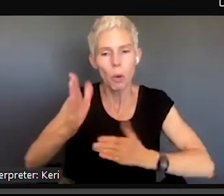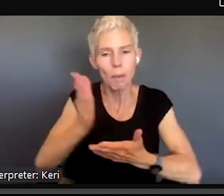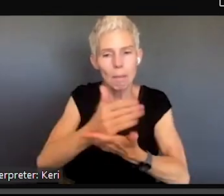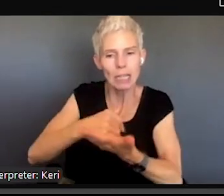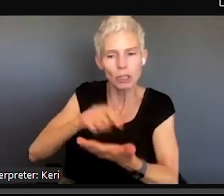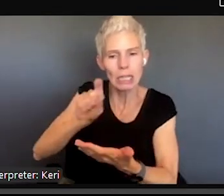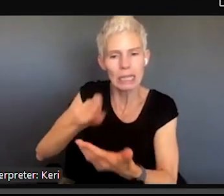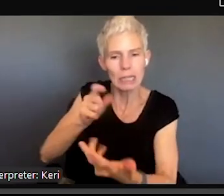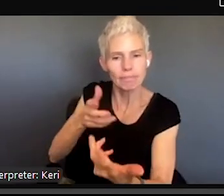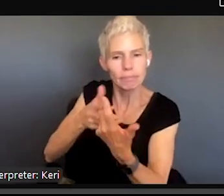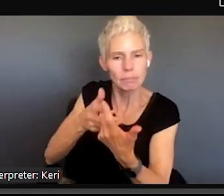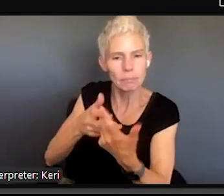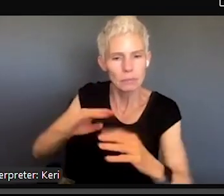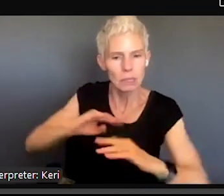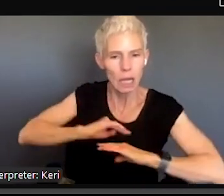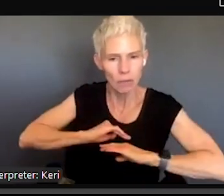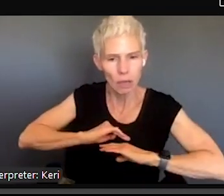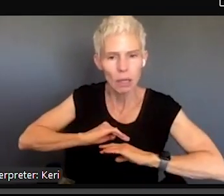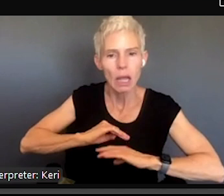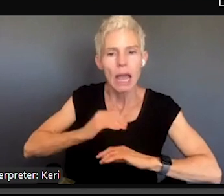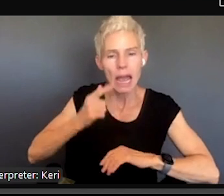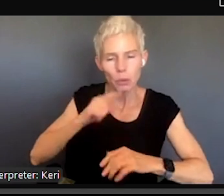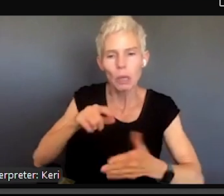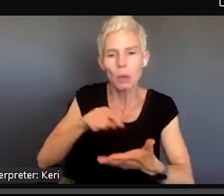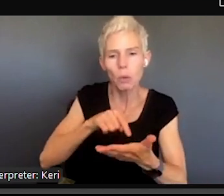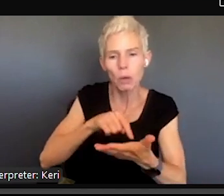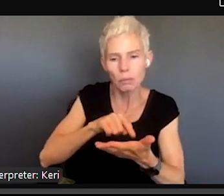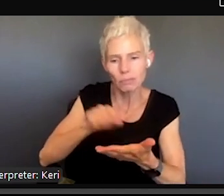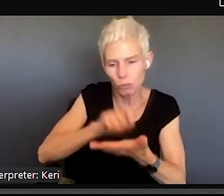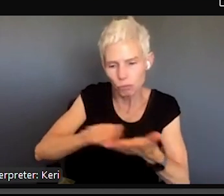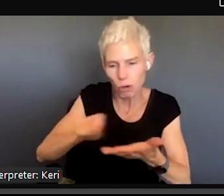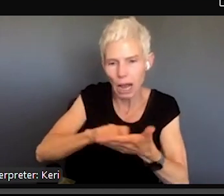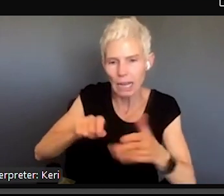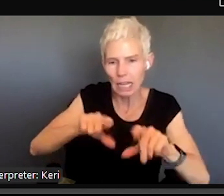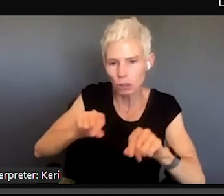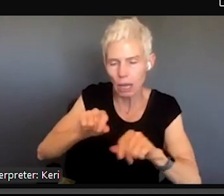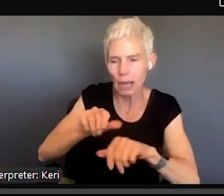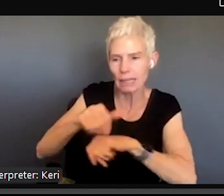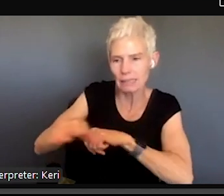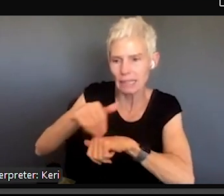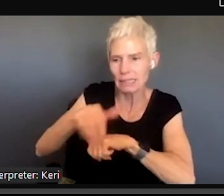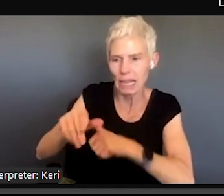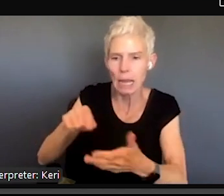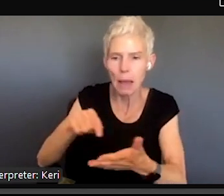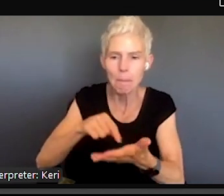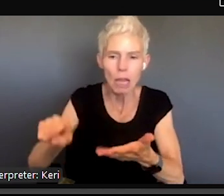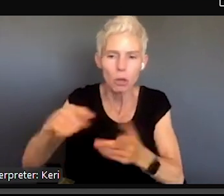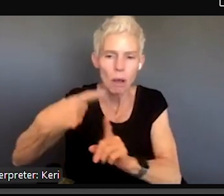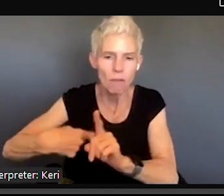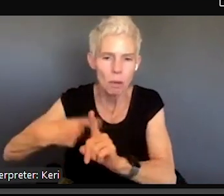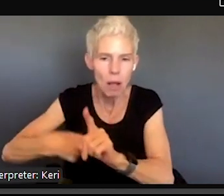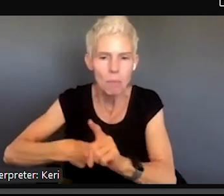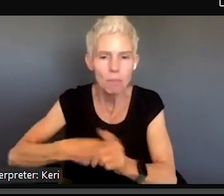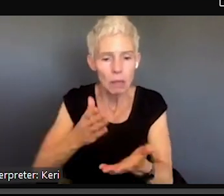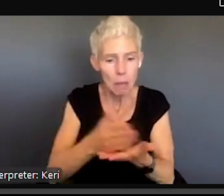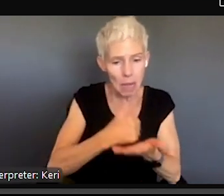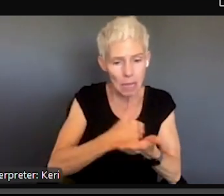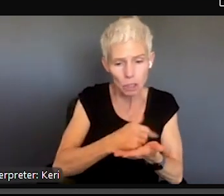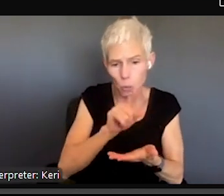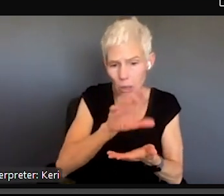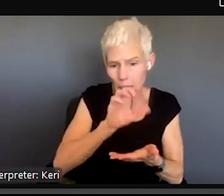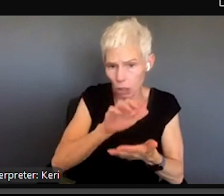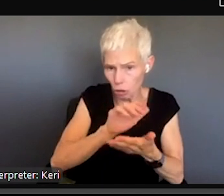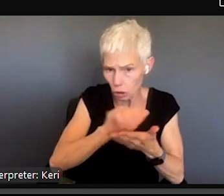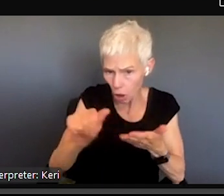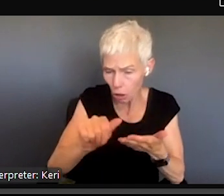will stroke you a check to pay that out on a monthly basis, right? So if the budget's $100,